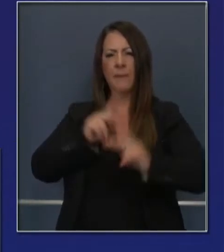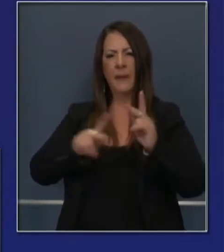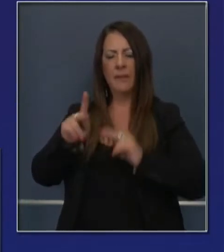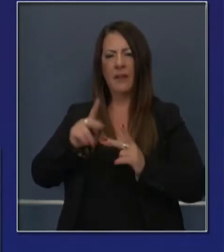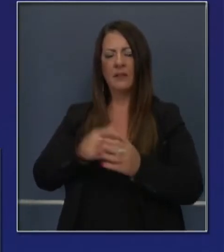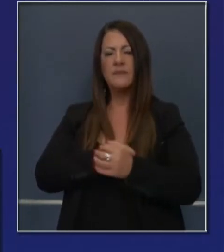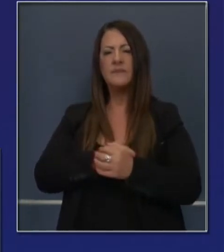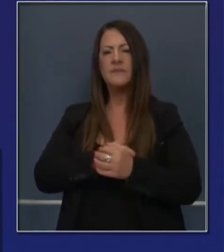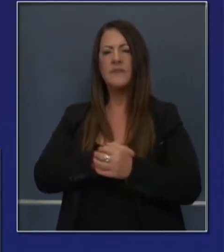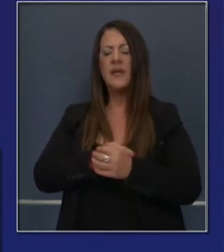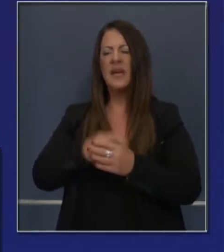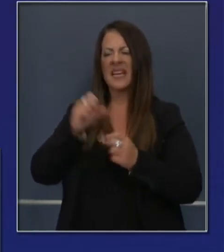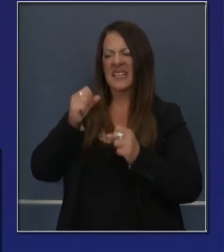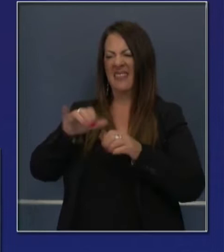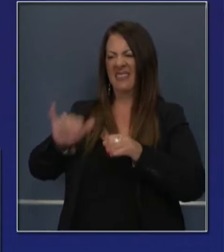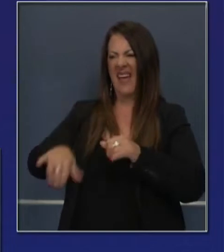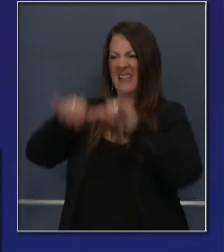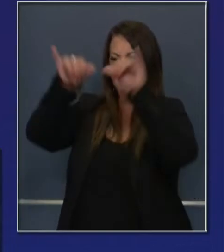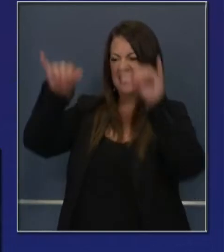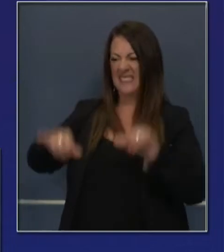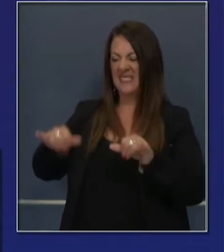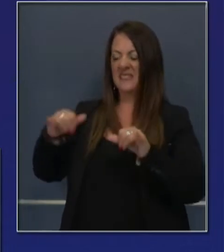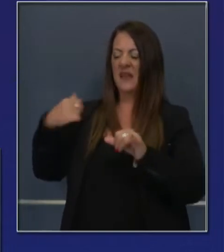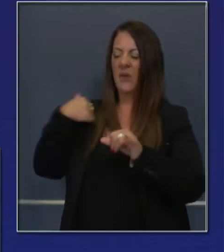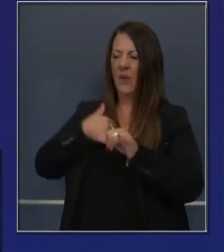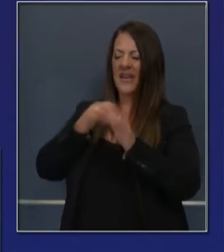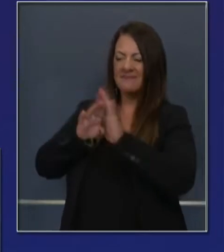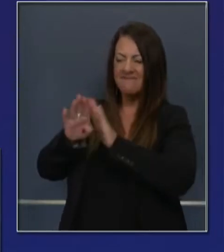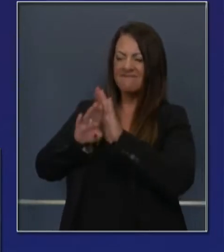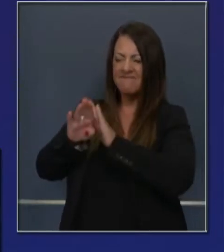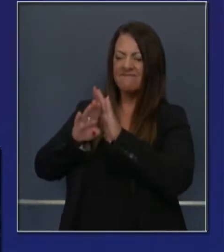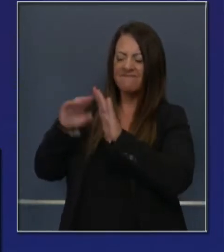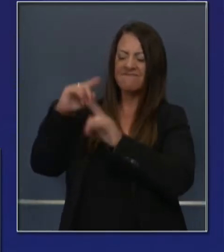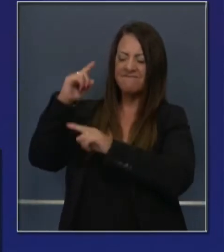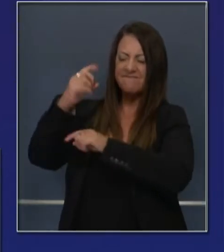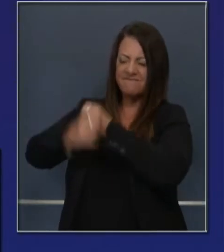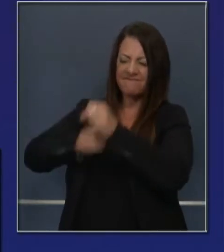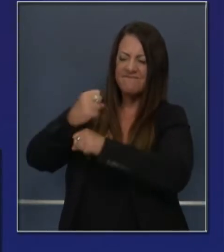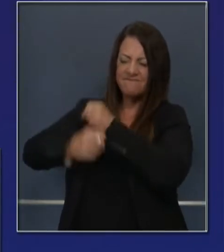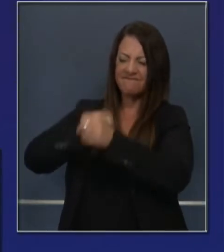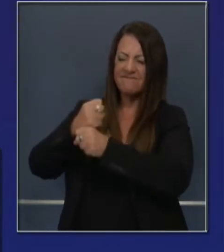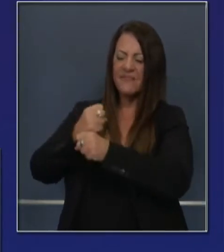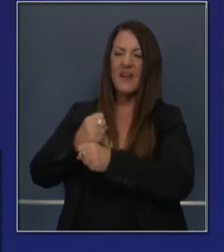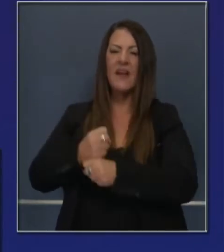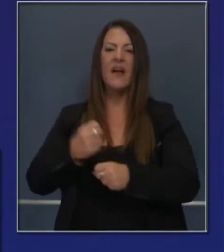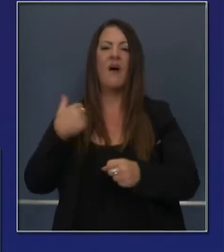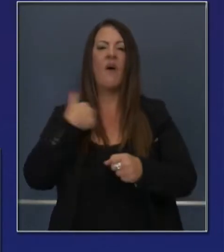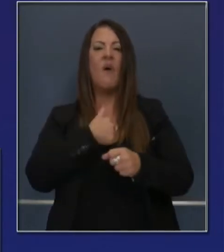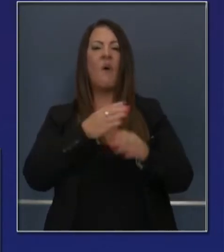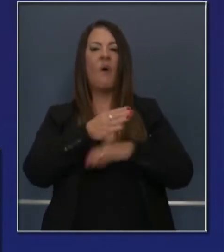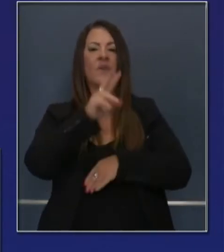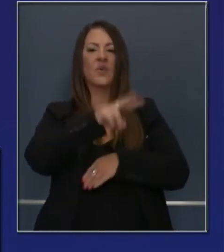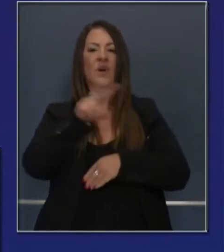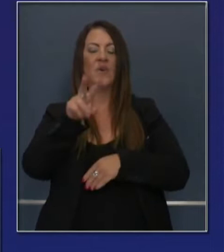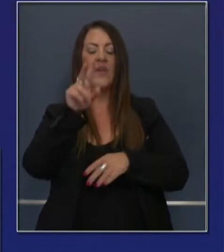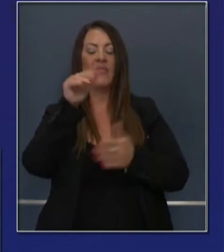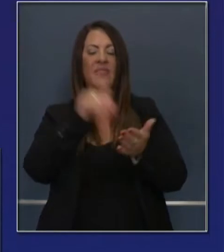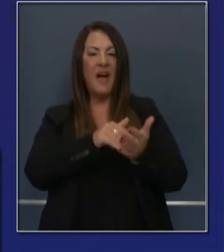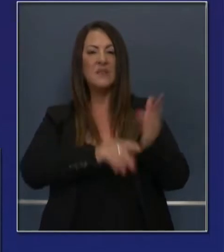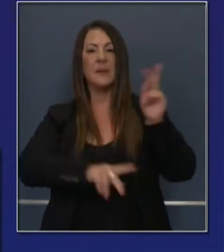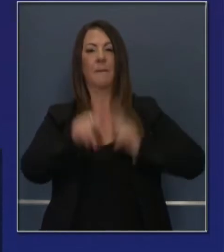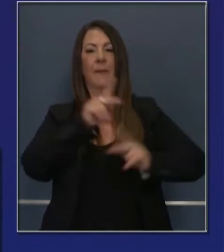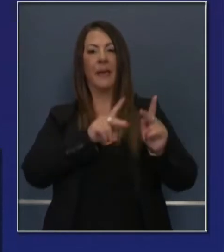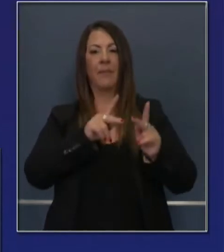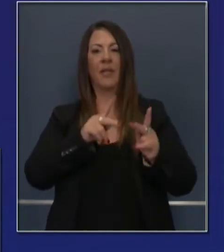system. And overnight, just in the last 100 plus days, we were able to serve over 22,000 individuals. We were able to